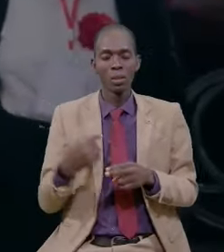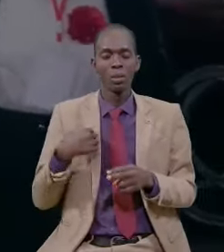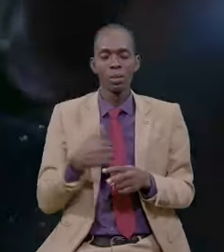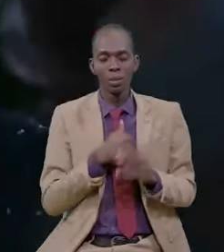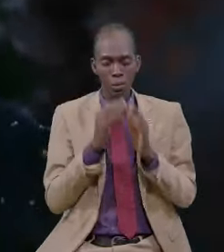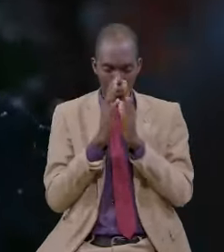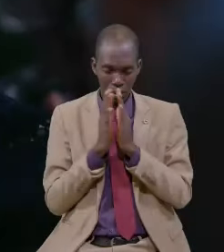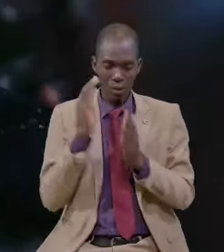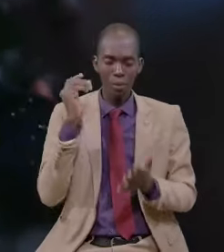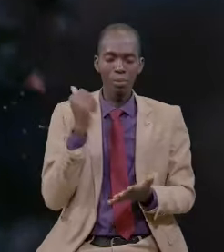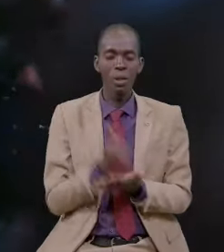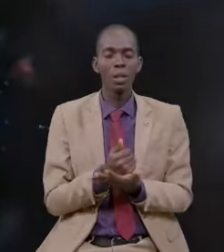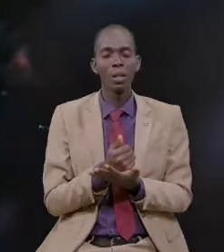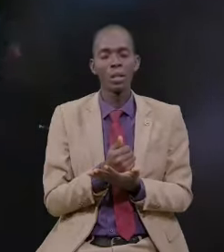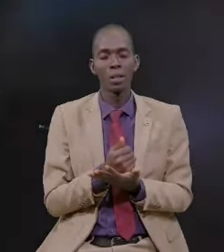pray.